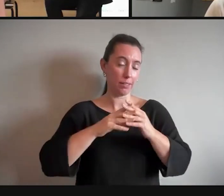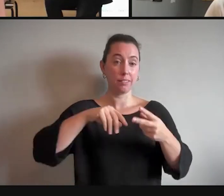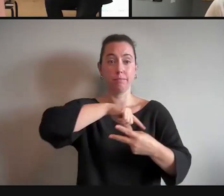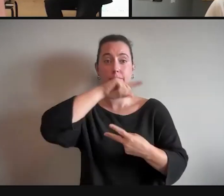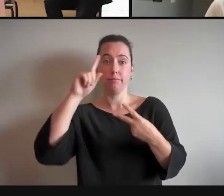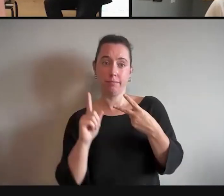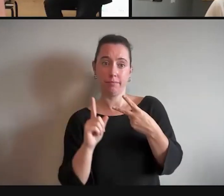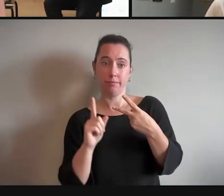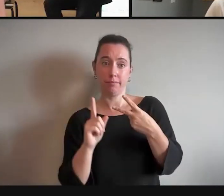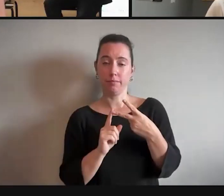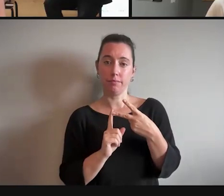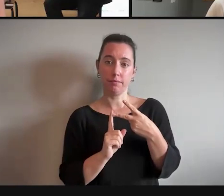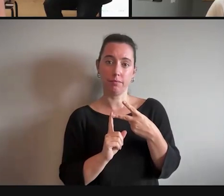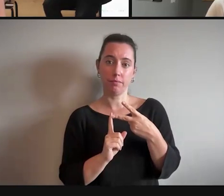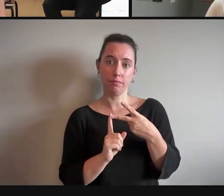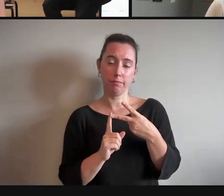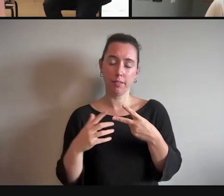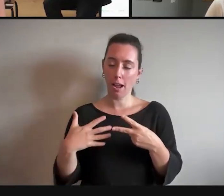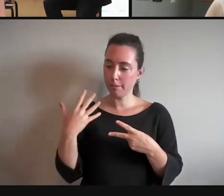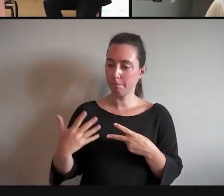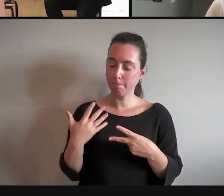it's a very